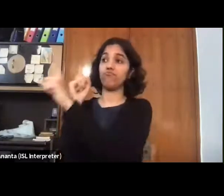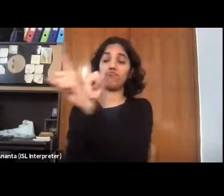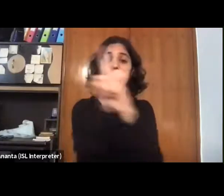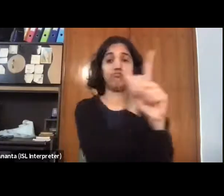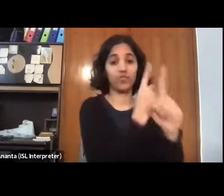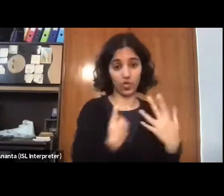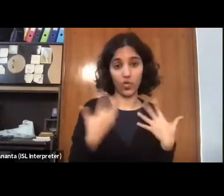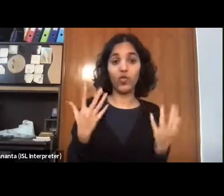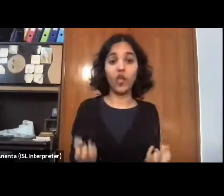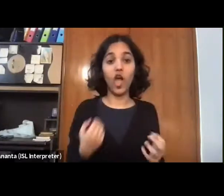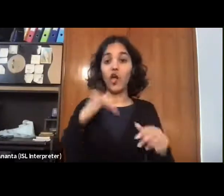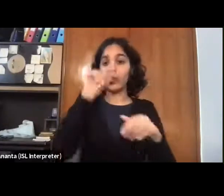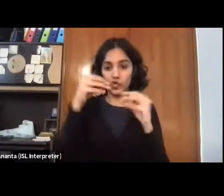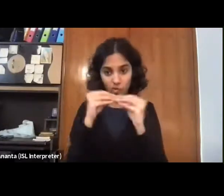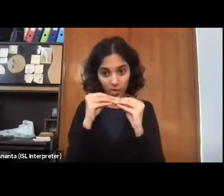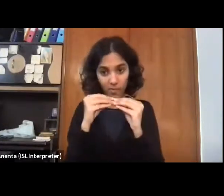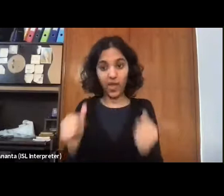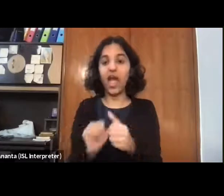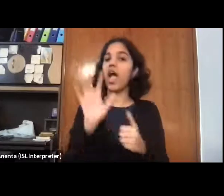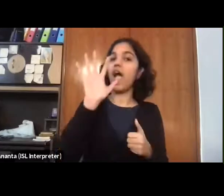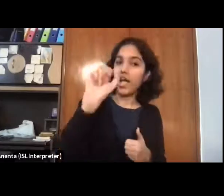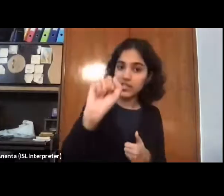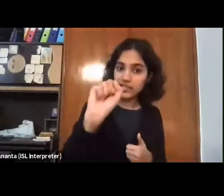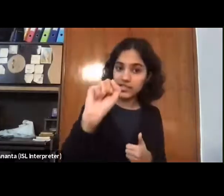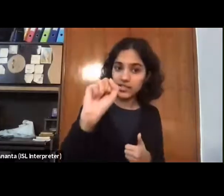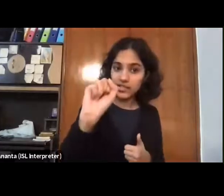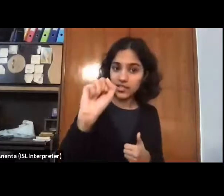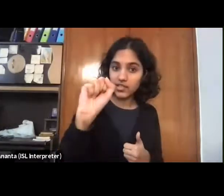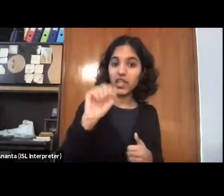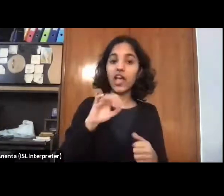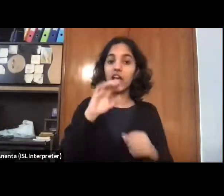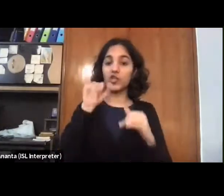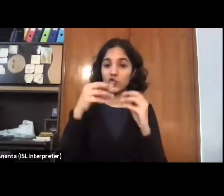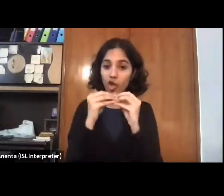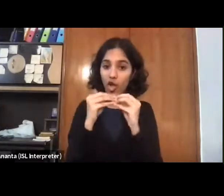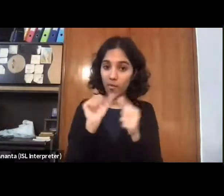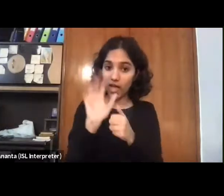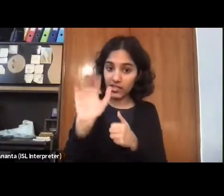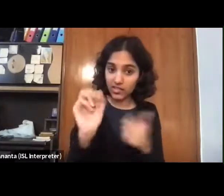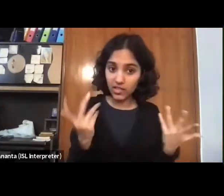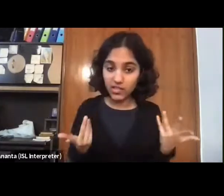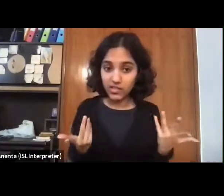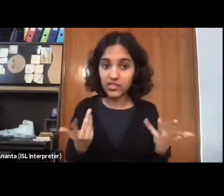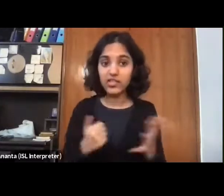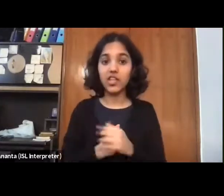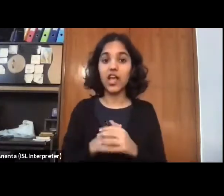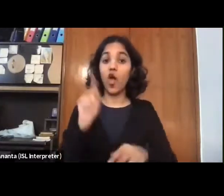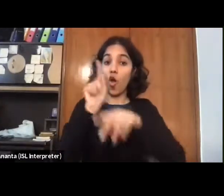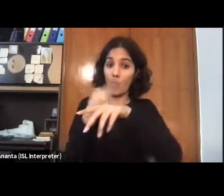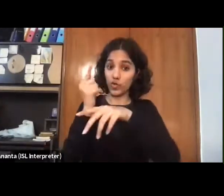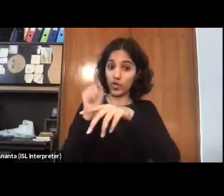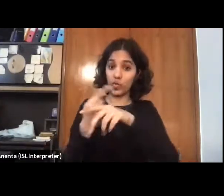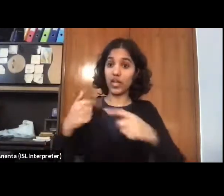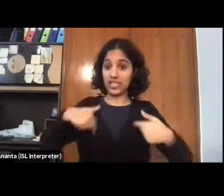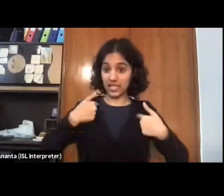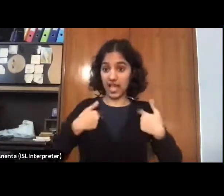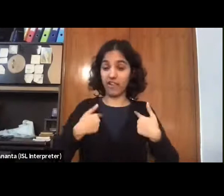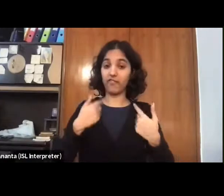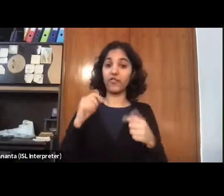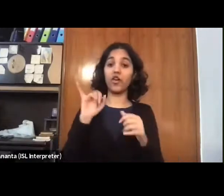with jobs, with access to employment, with opportunities for